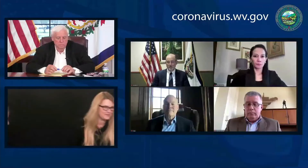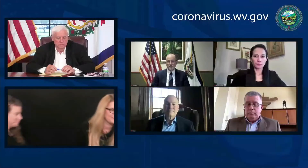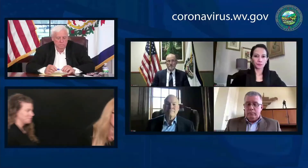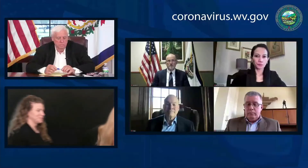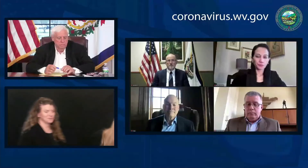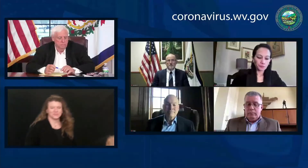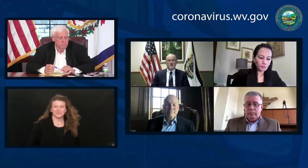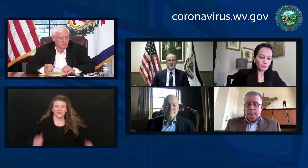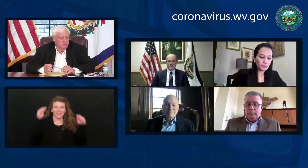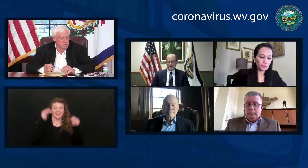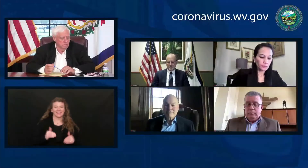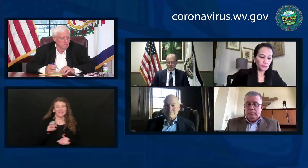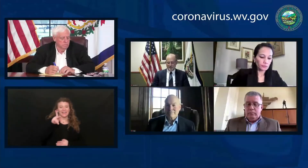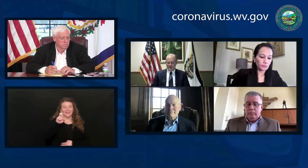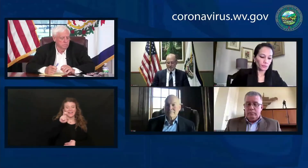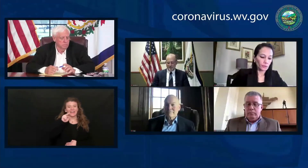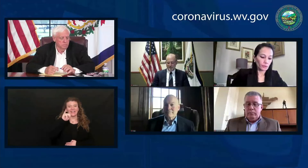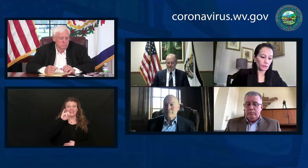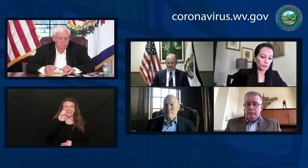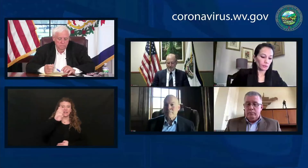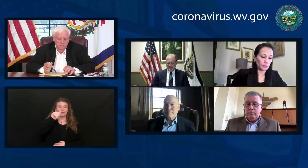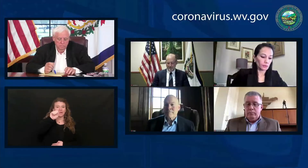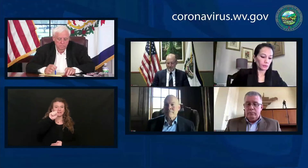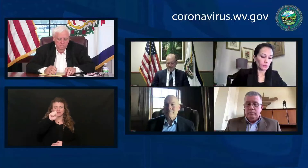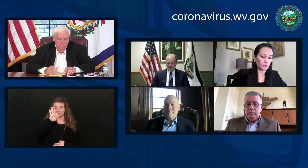Next to Kenny Bass with WCHS and Fox 11.